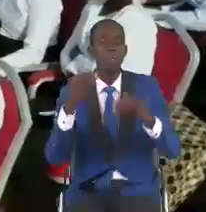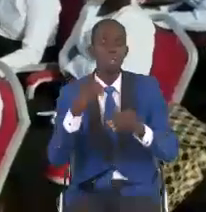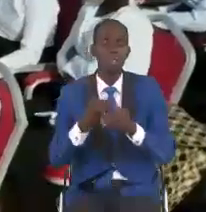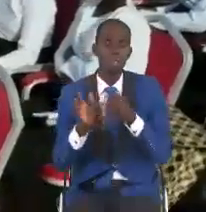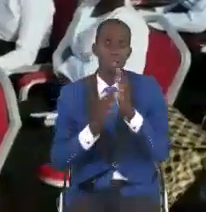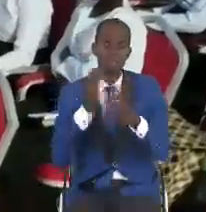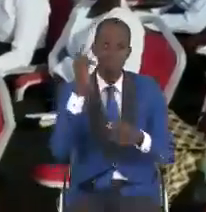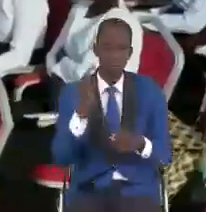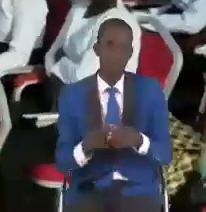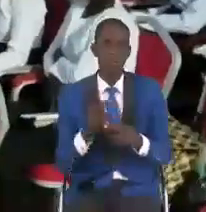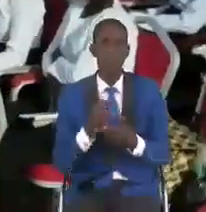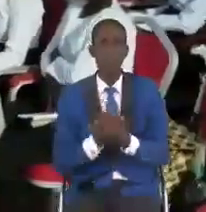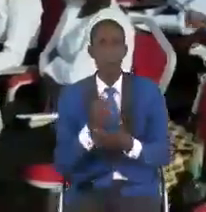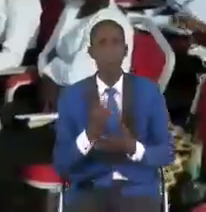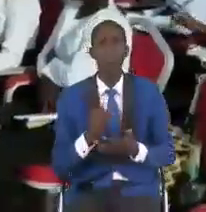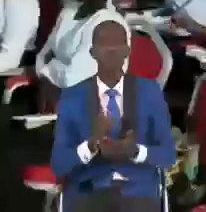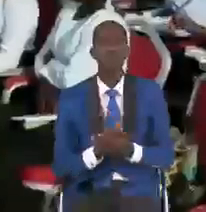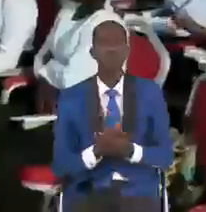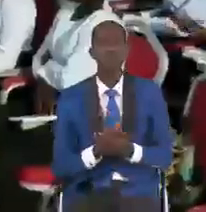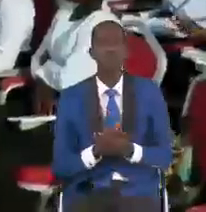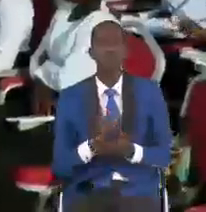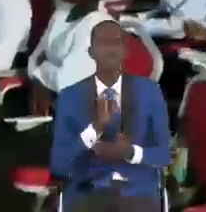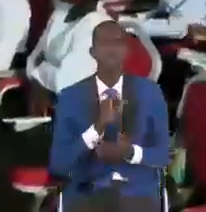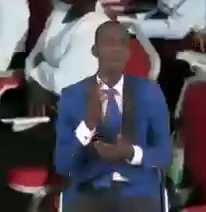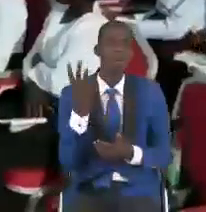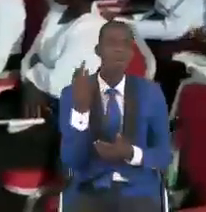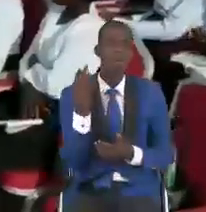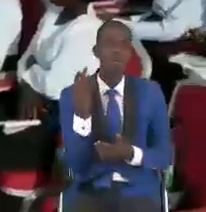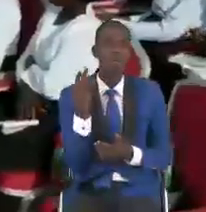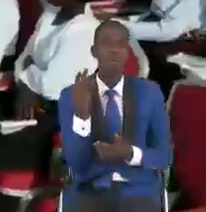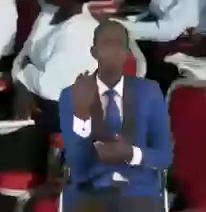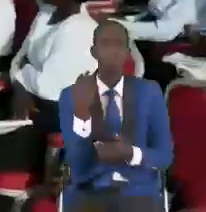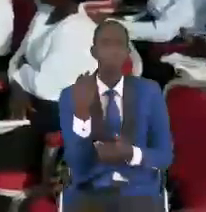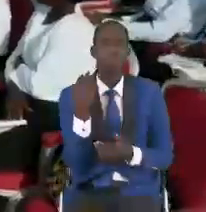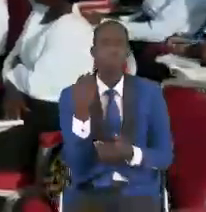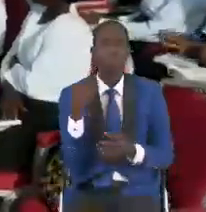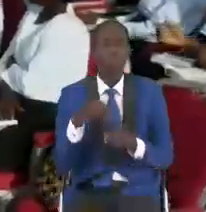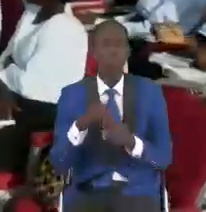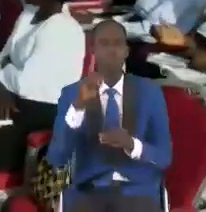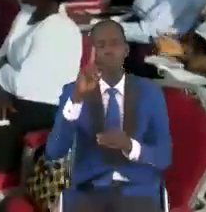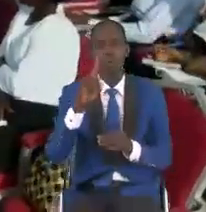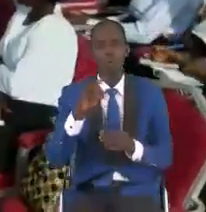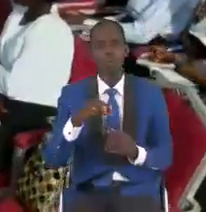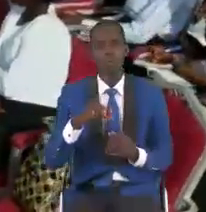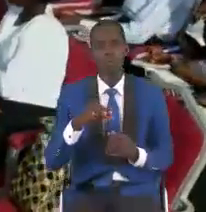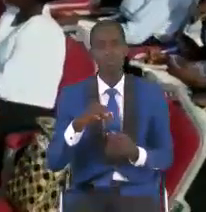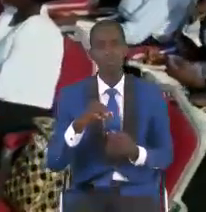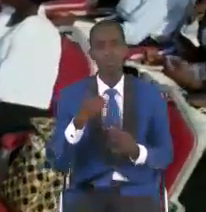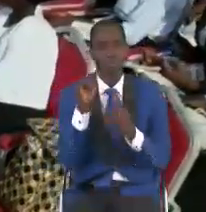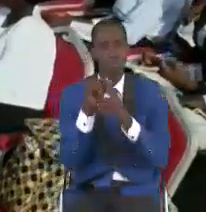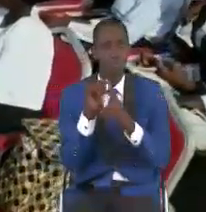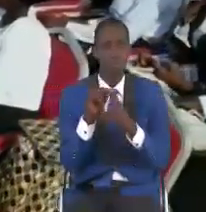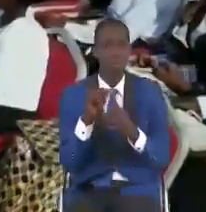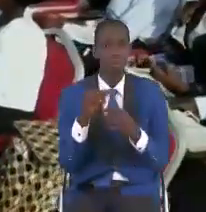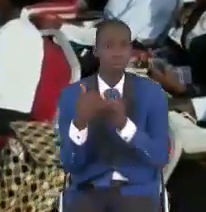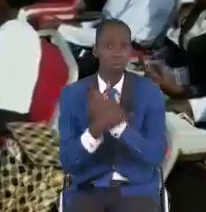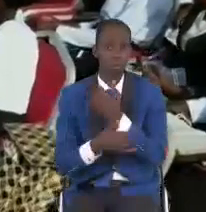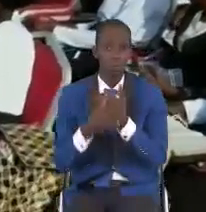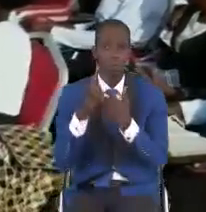name. I was in a particular country. In this particular